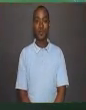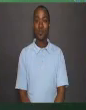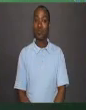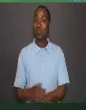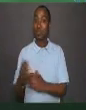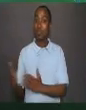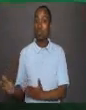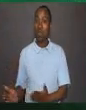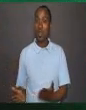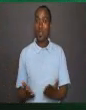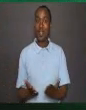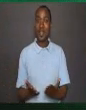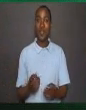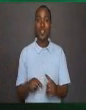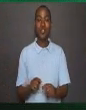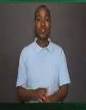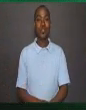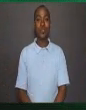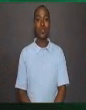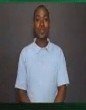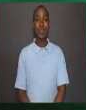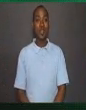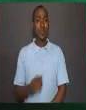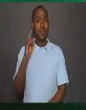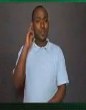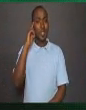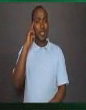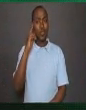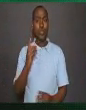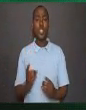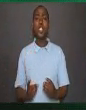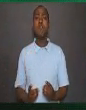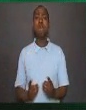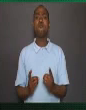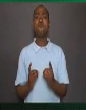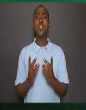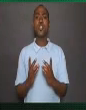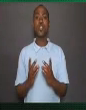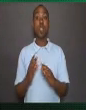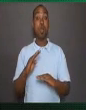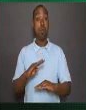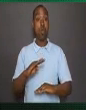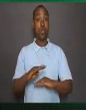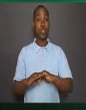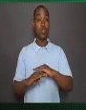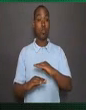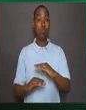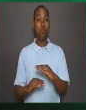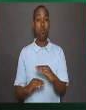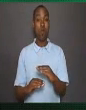Welcome back. If you recall, diffusion is the process by